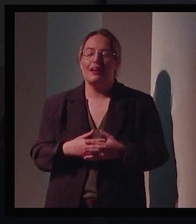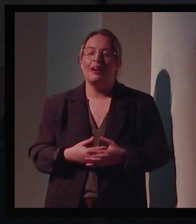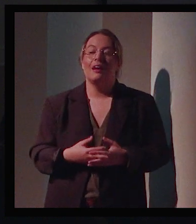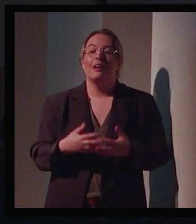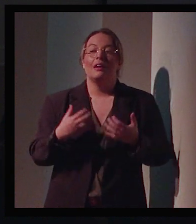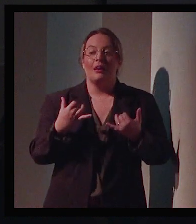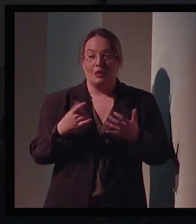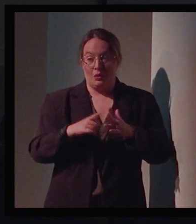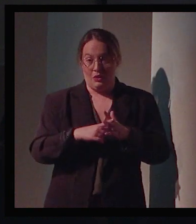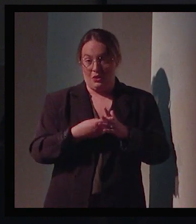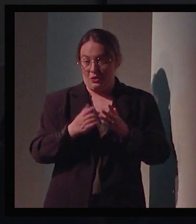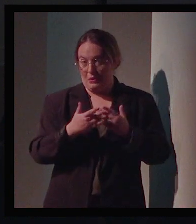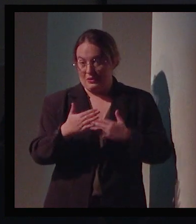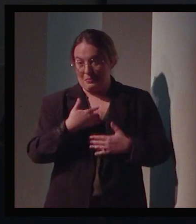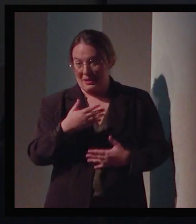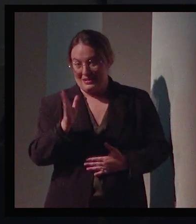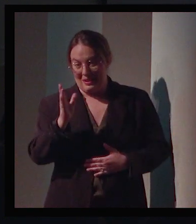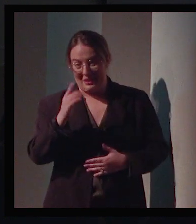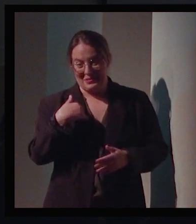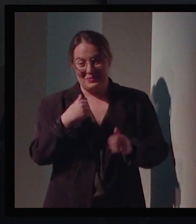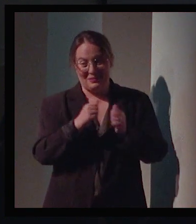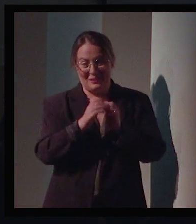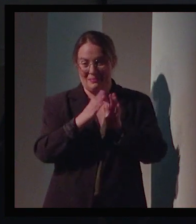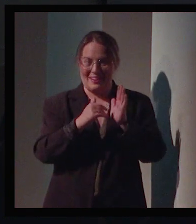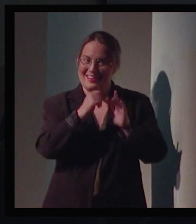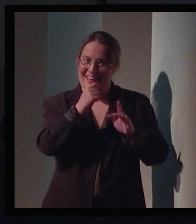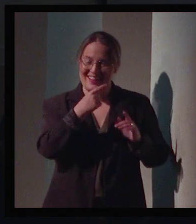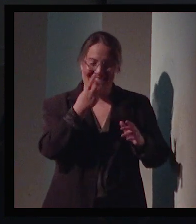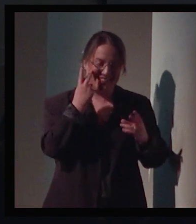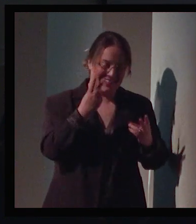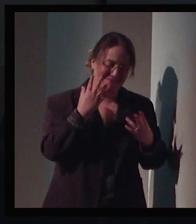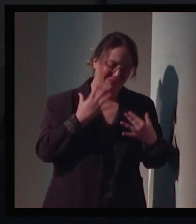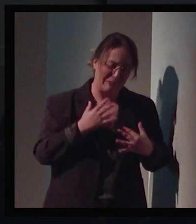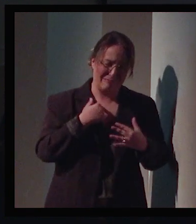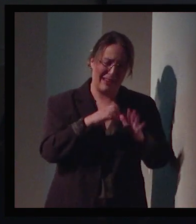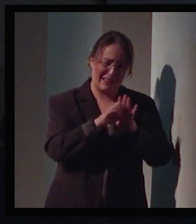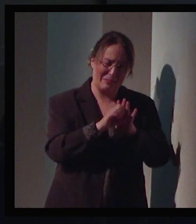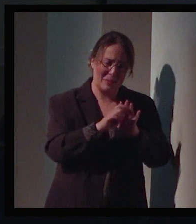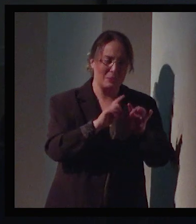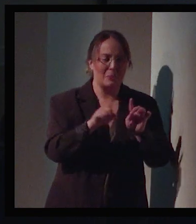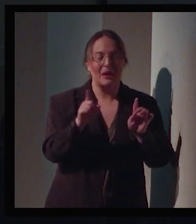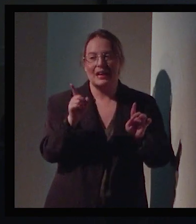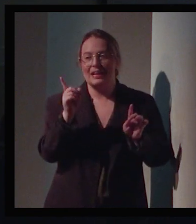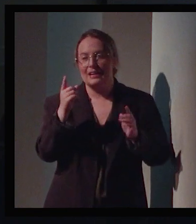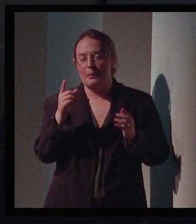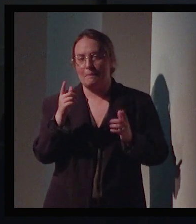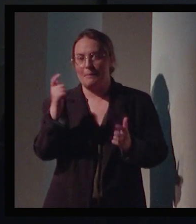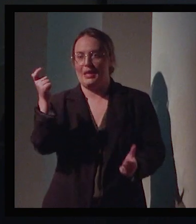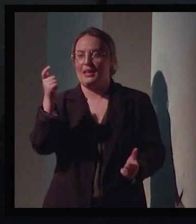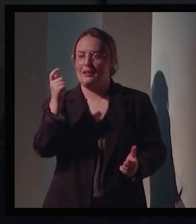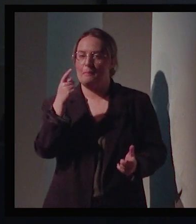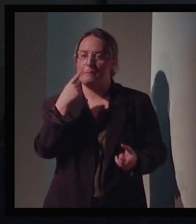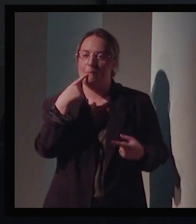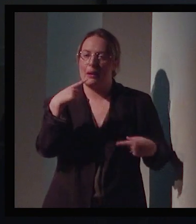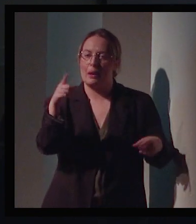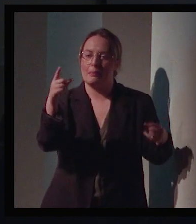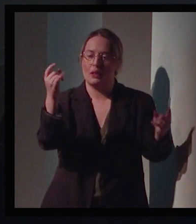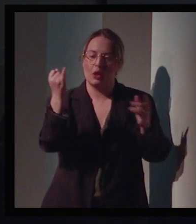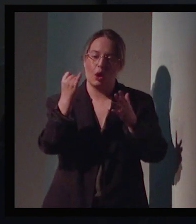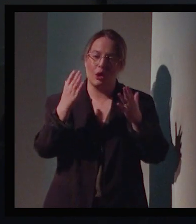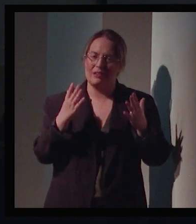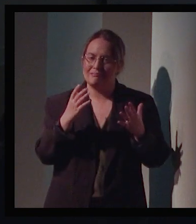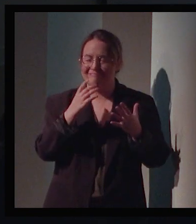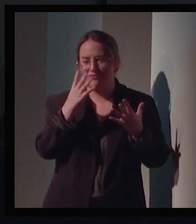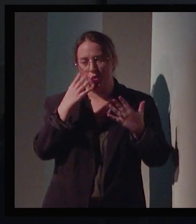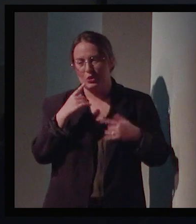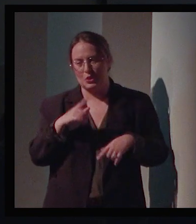a painting that is unfortunately not in the exhibition and is by a major artist that also unfortunately wasn't